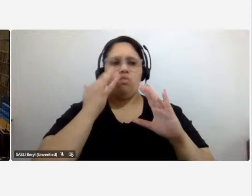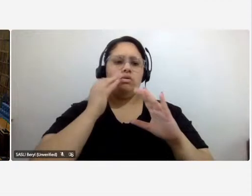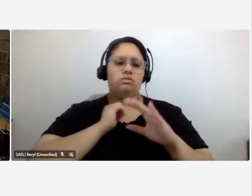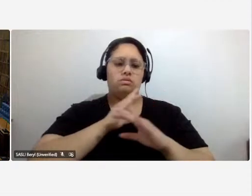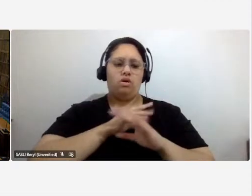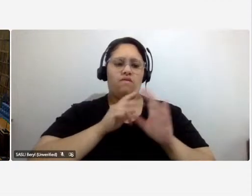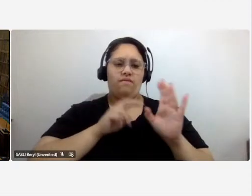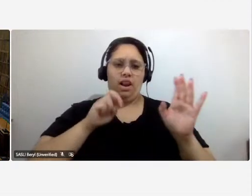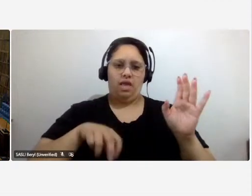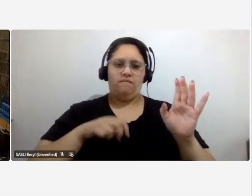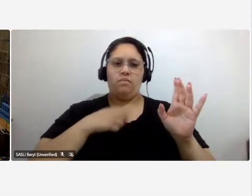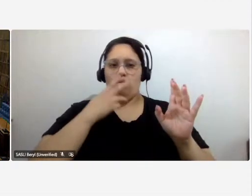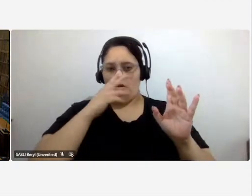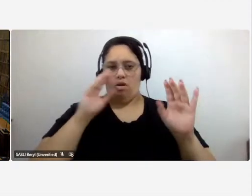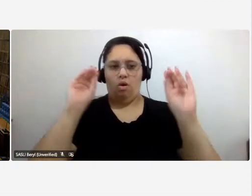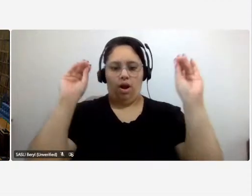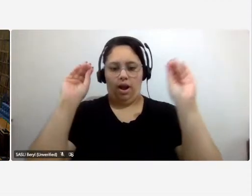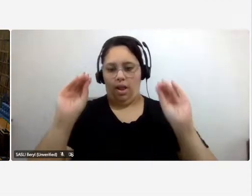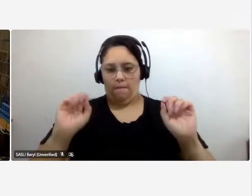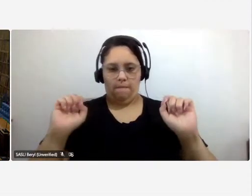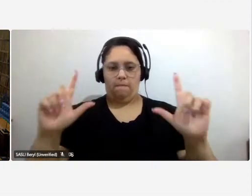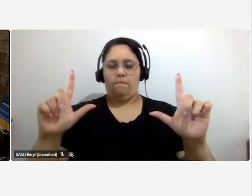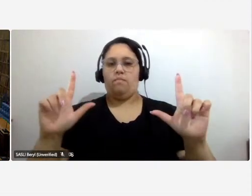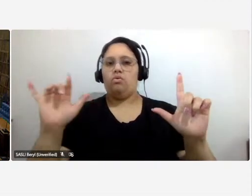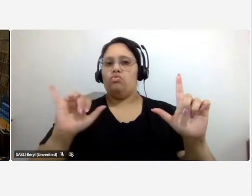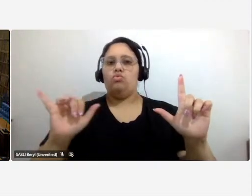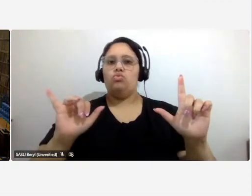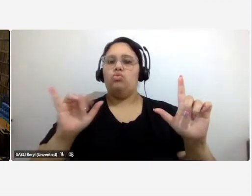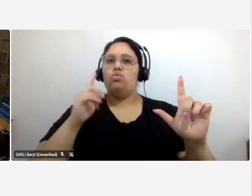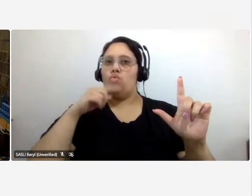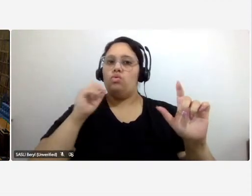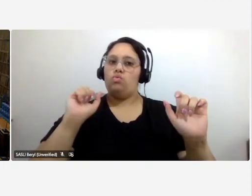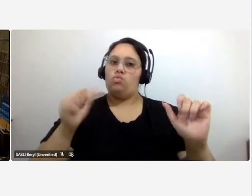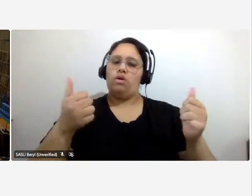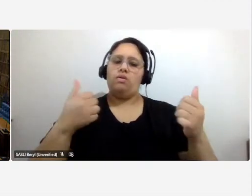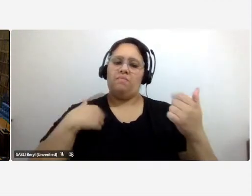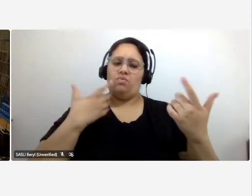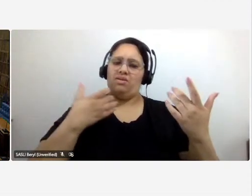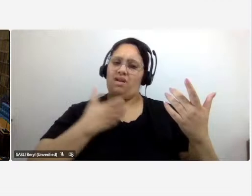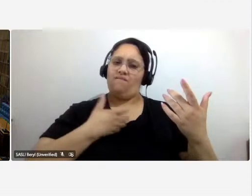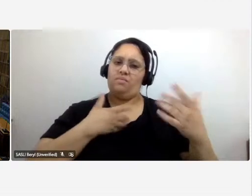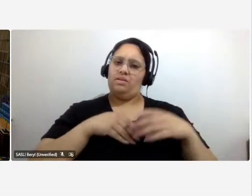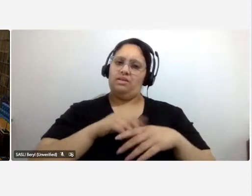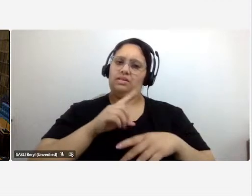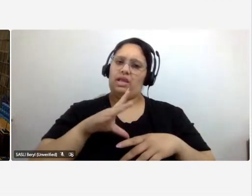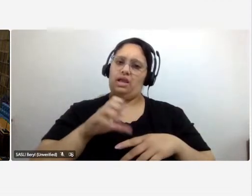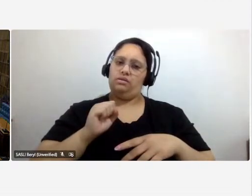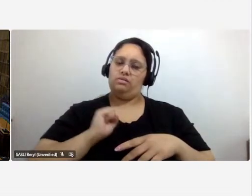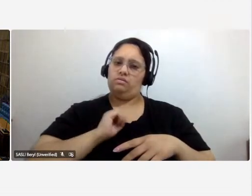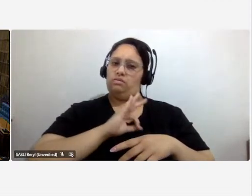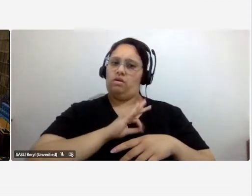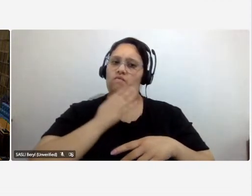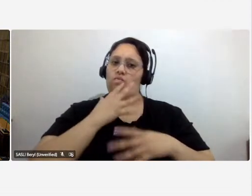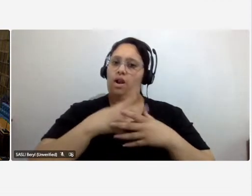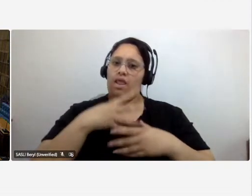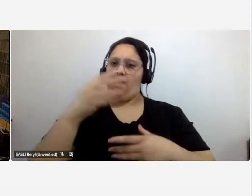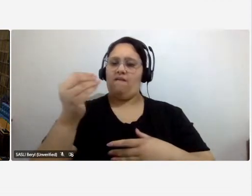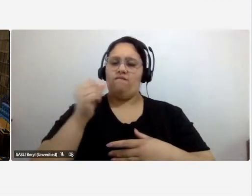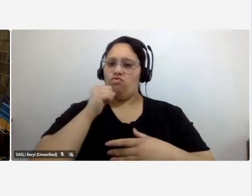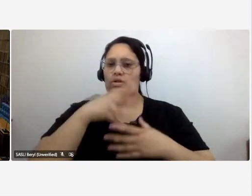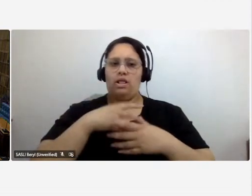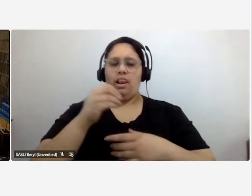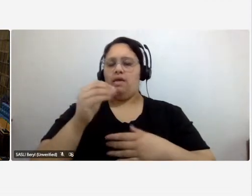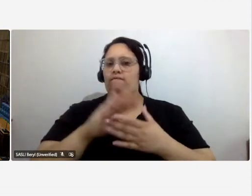know the optics don't look right, but we are quite comfortable in DCAS that the staff who have left have not